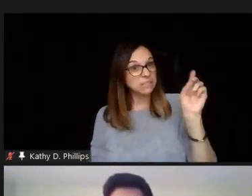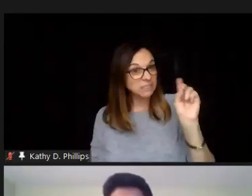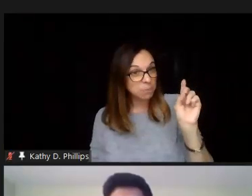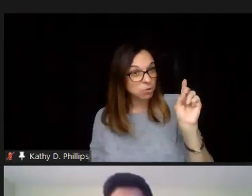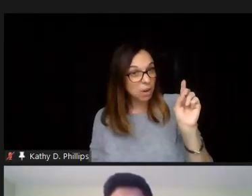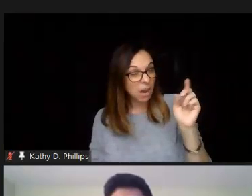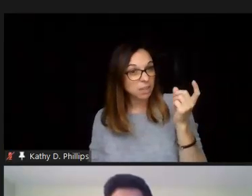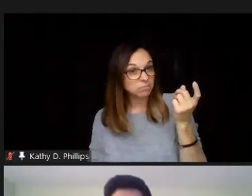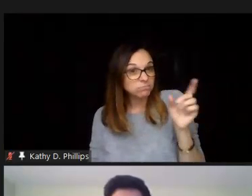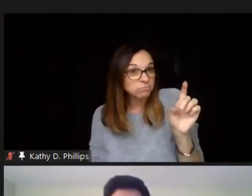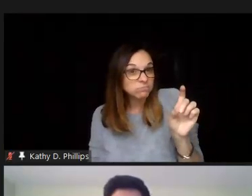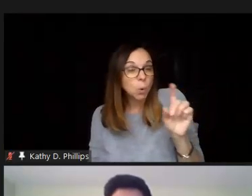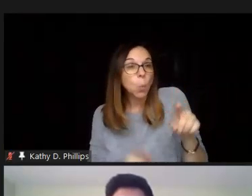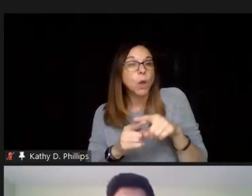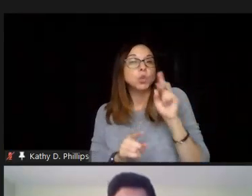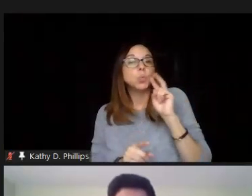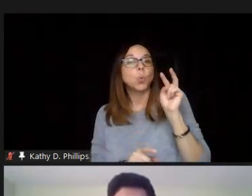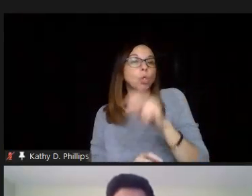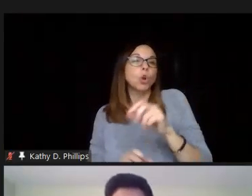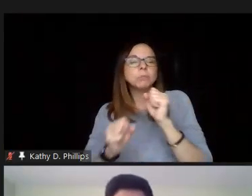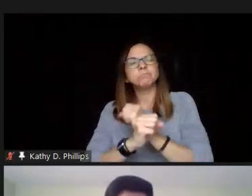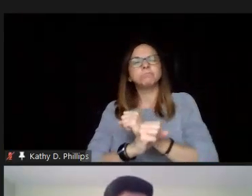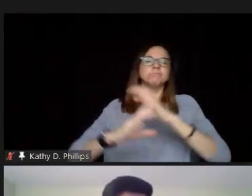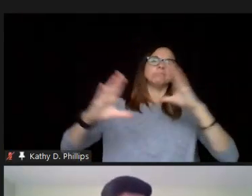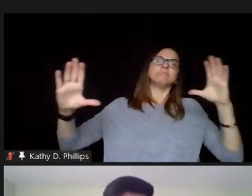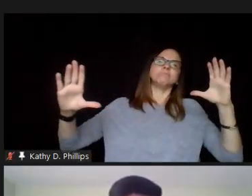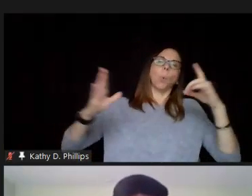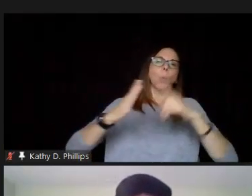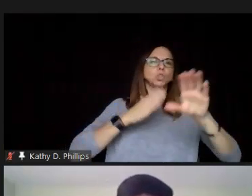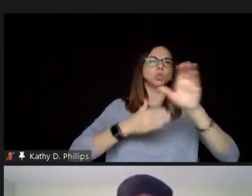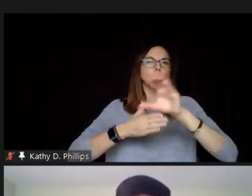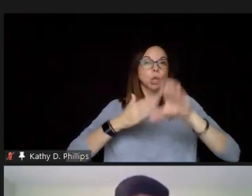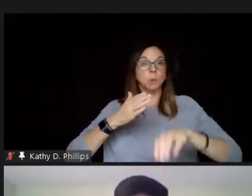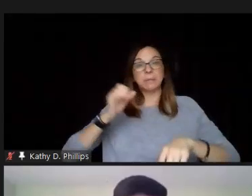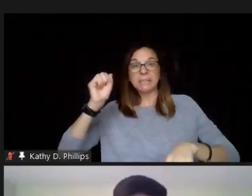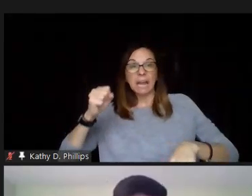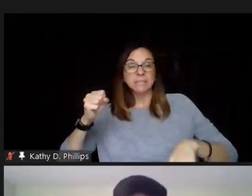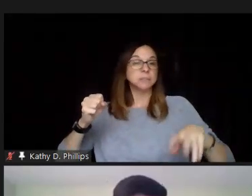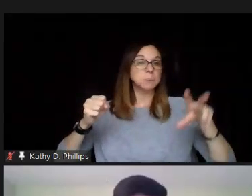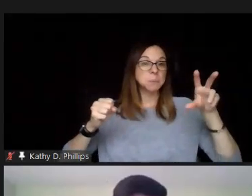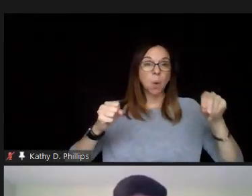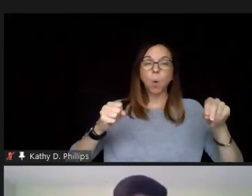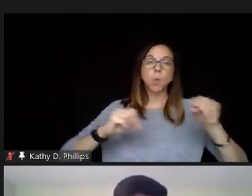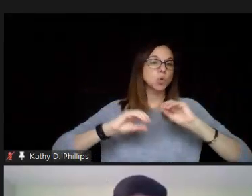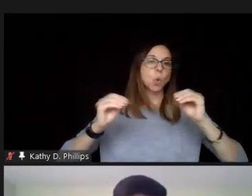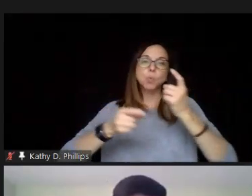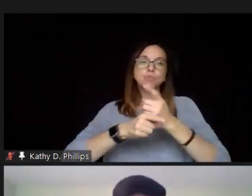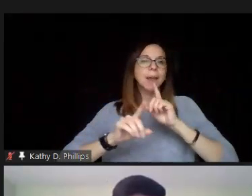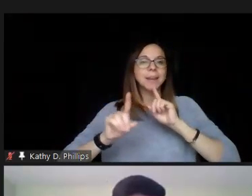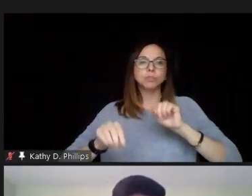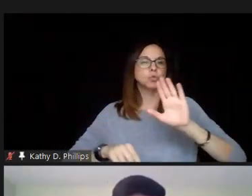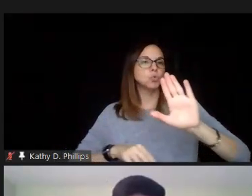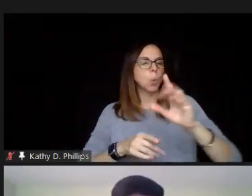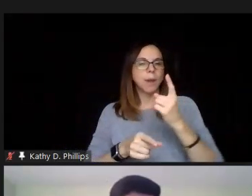whole picture, what is your conclusion? There's no right answer here. There's just your